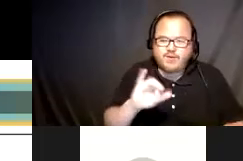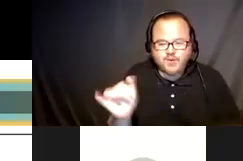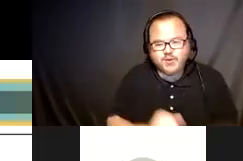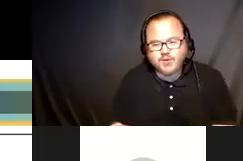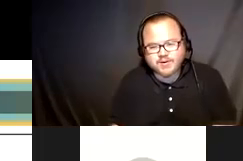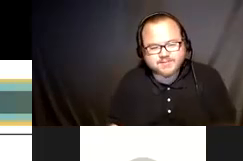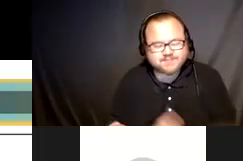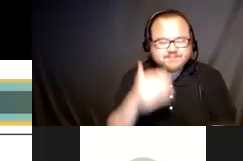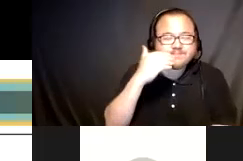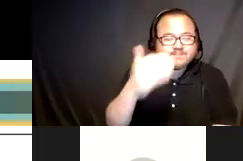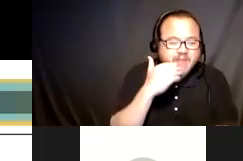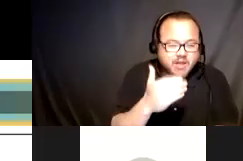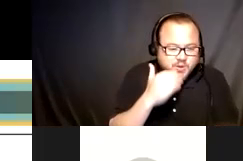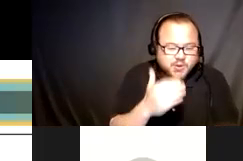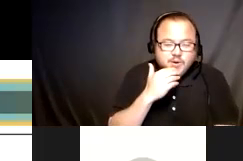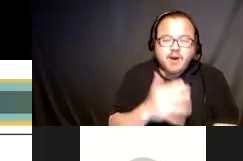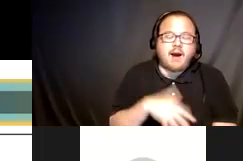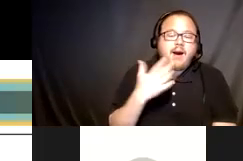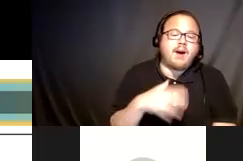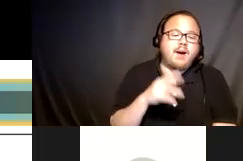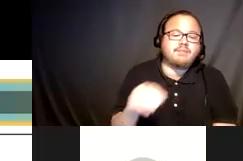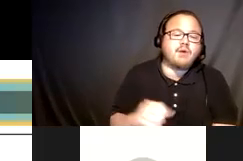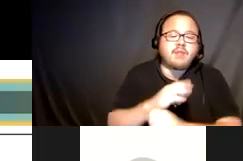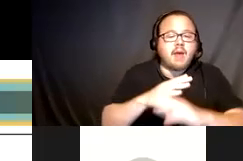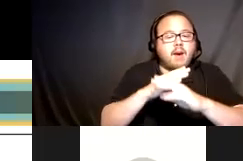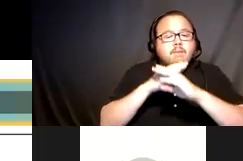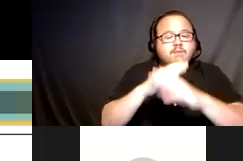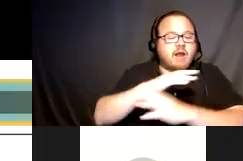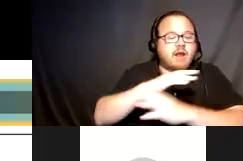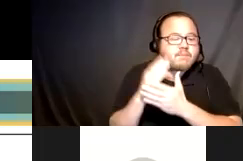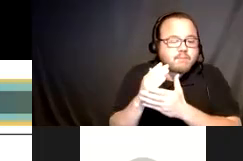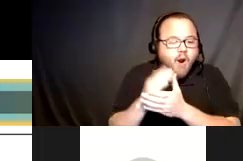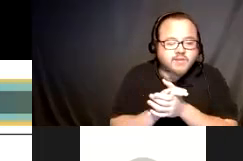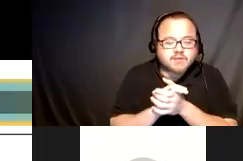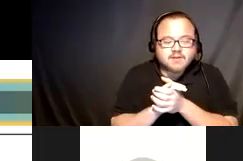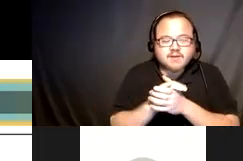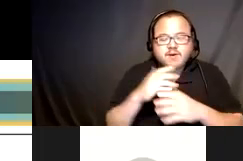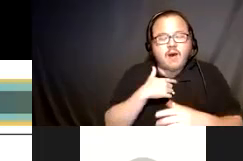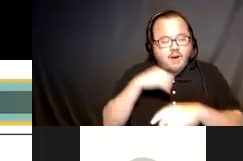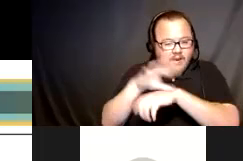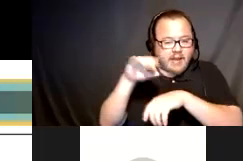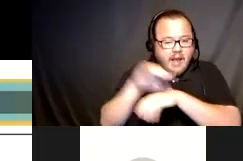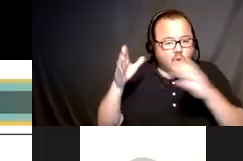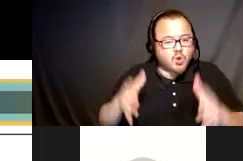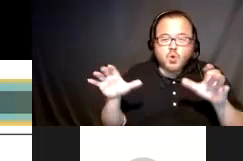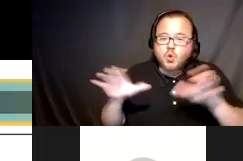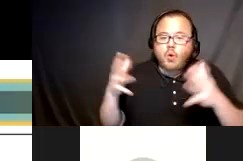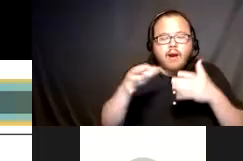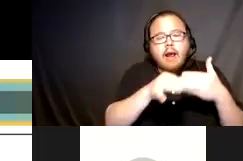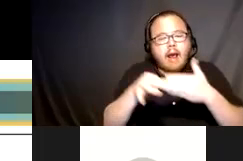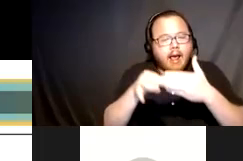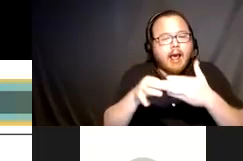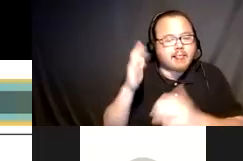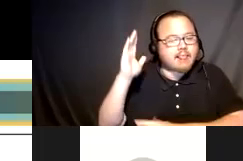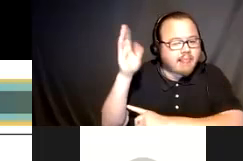those. Thank you. So with the prevention piece, we have our counselors doing guidance lessons